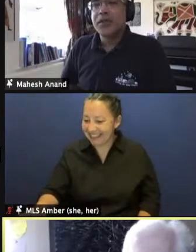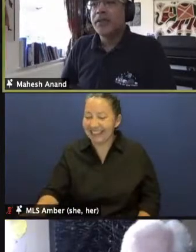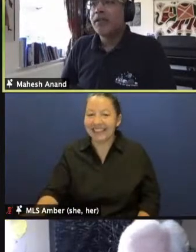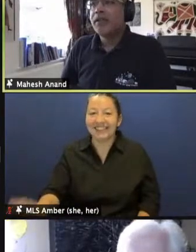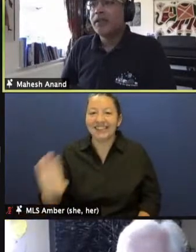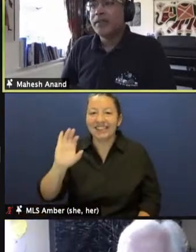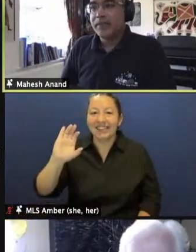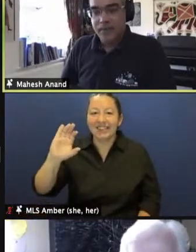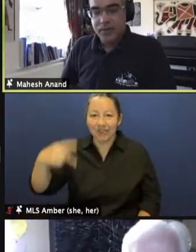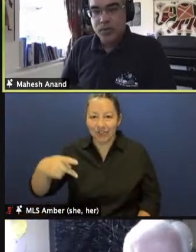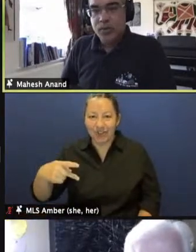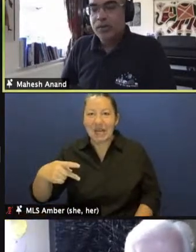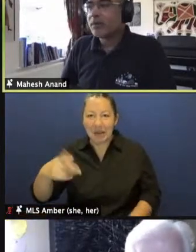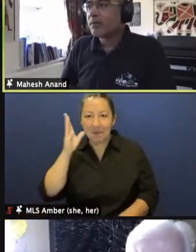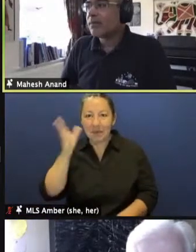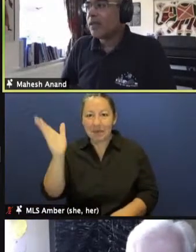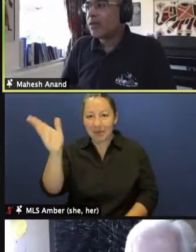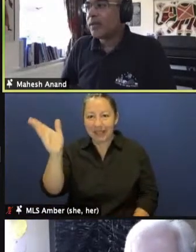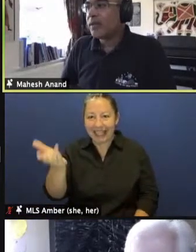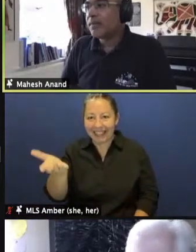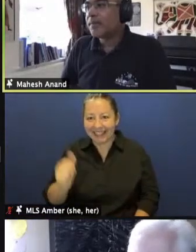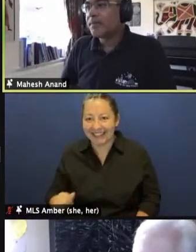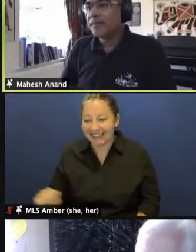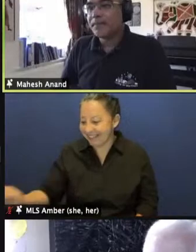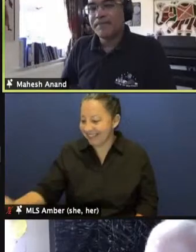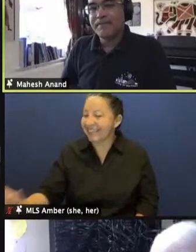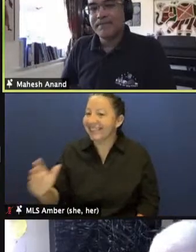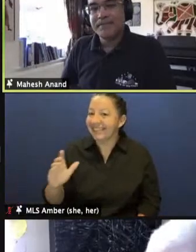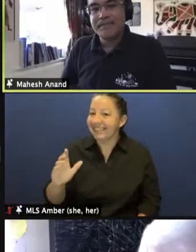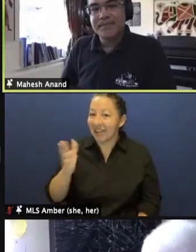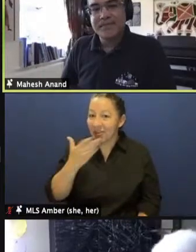Something is appearing. Yeah, good. Are you ready?